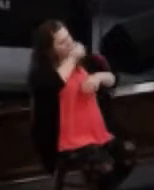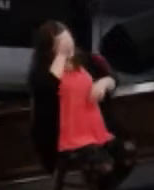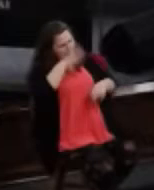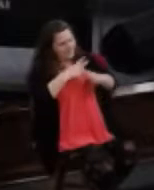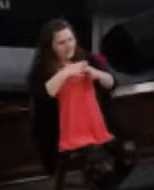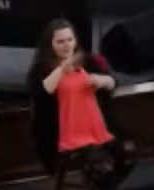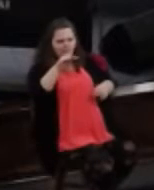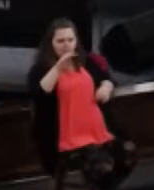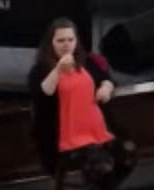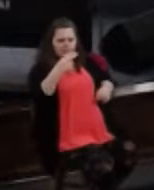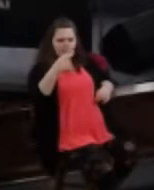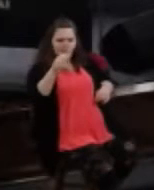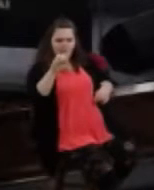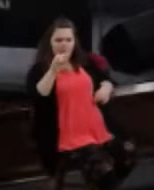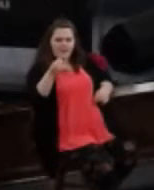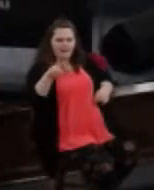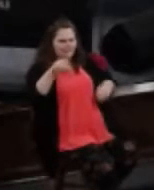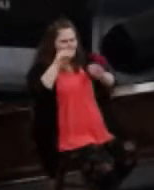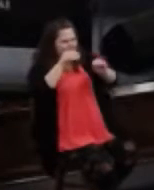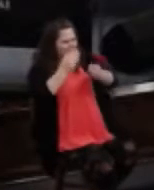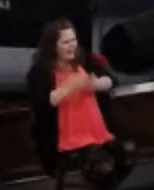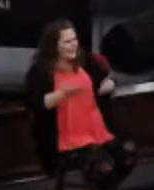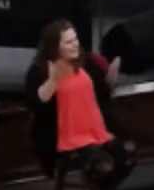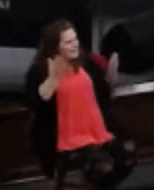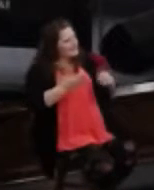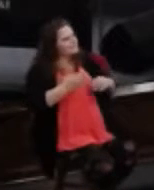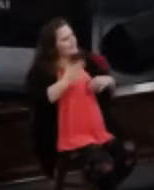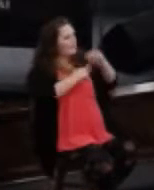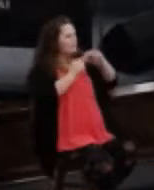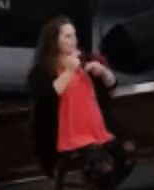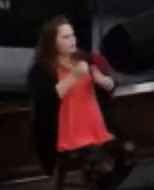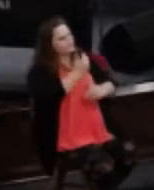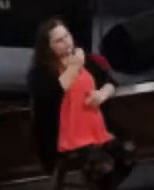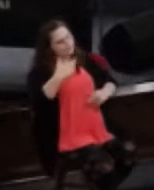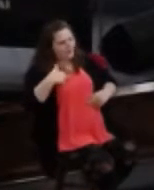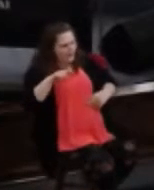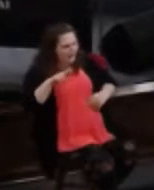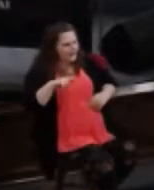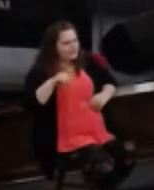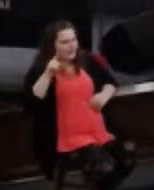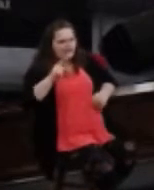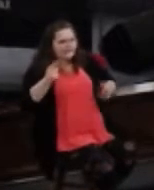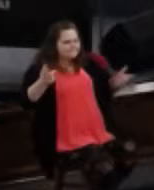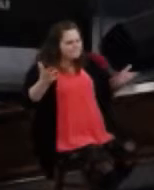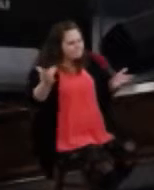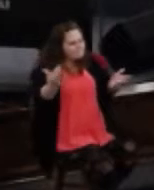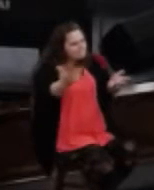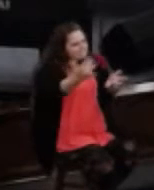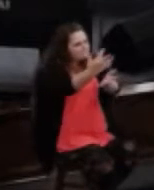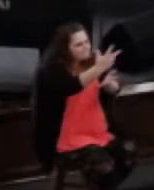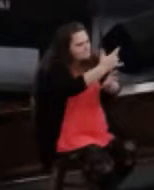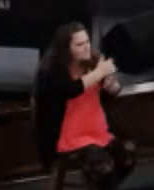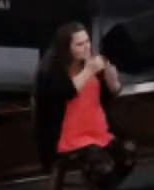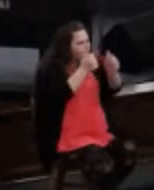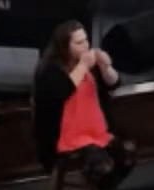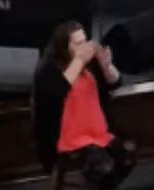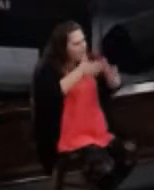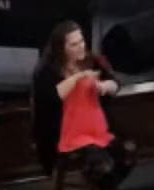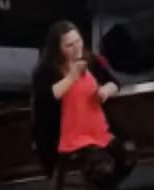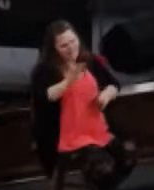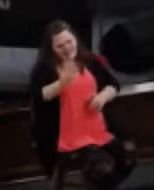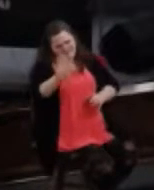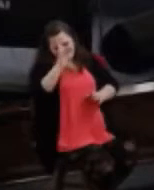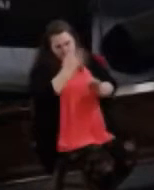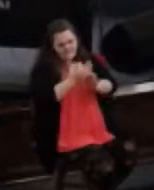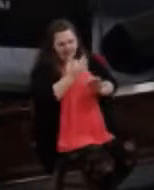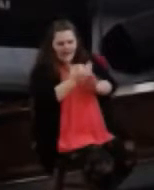Muhammad. He taught things that that built this new religion, and he gathered followers, you know, to that faith, to his